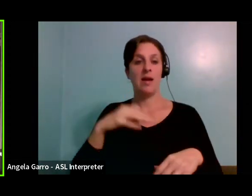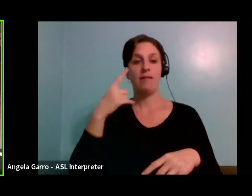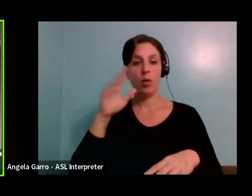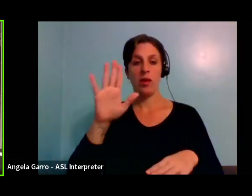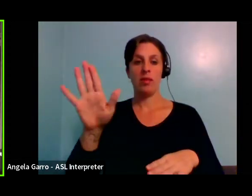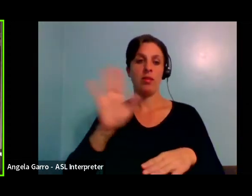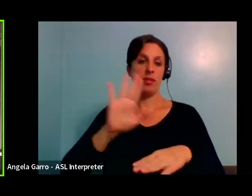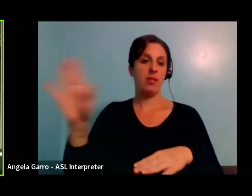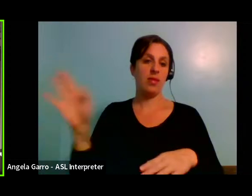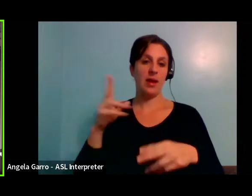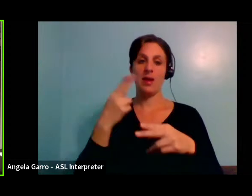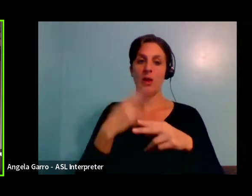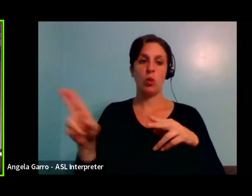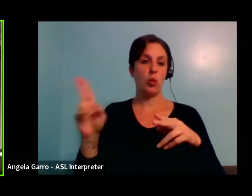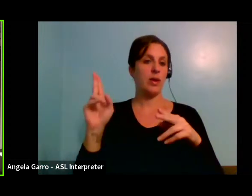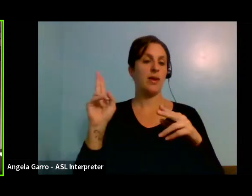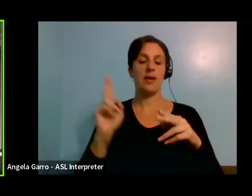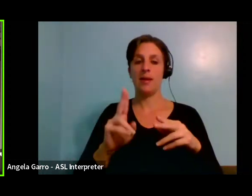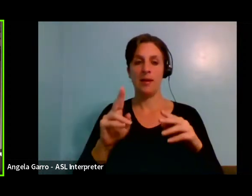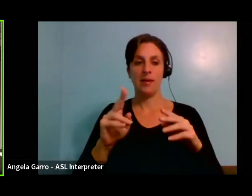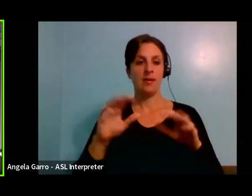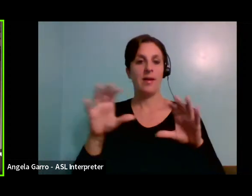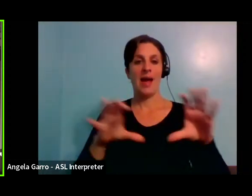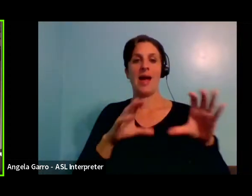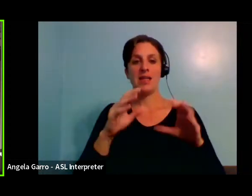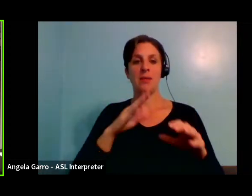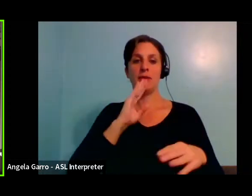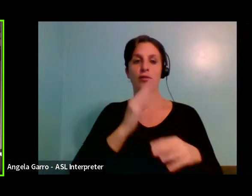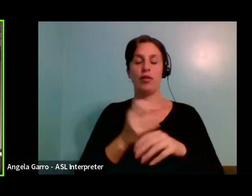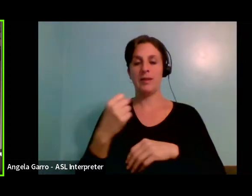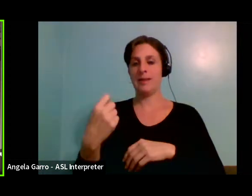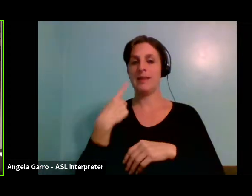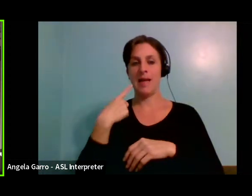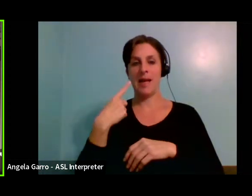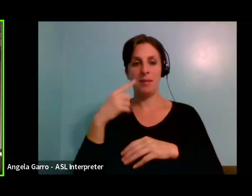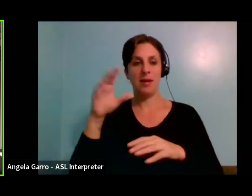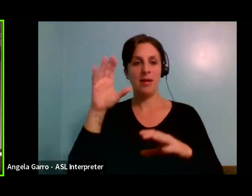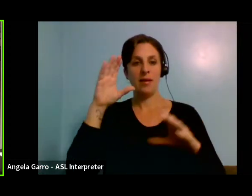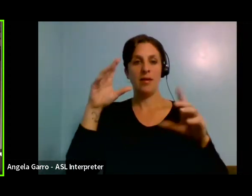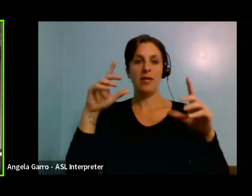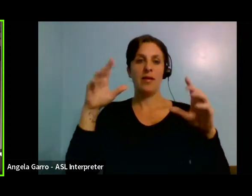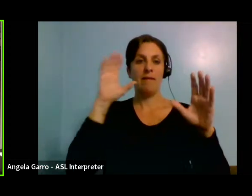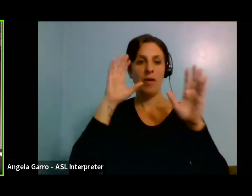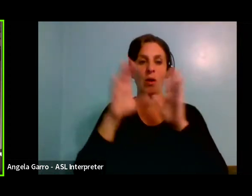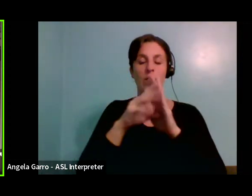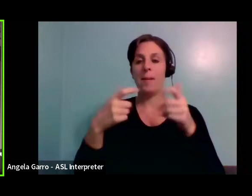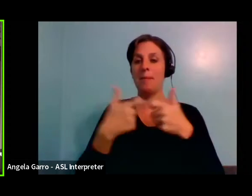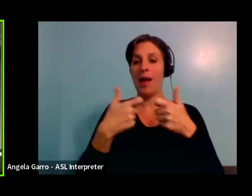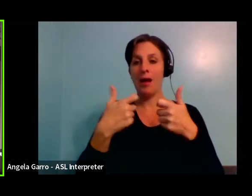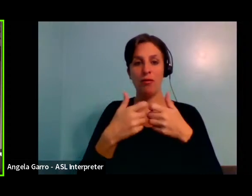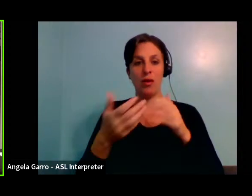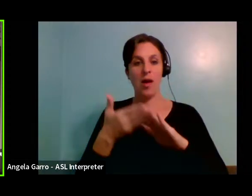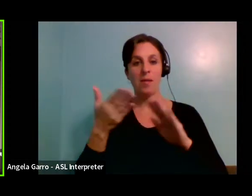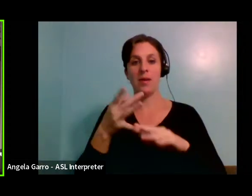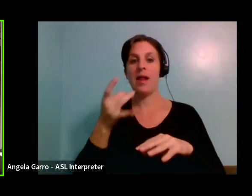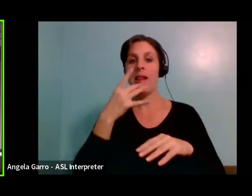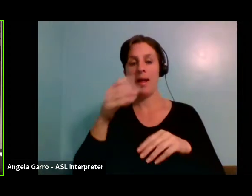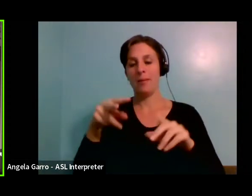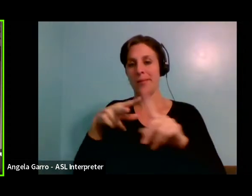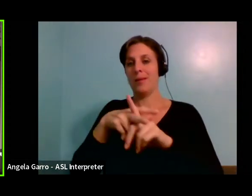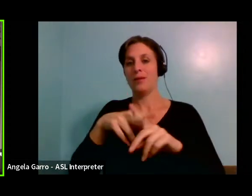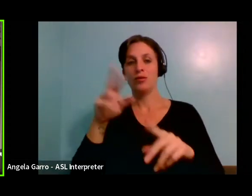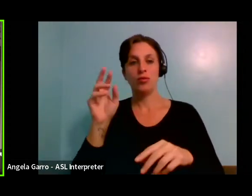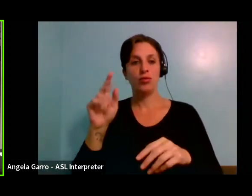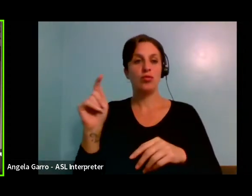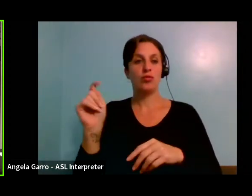action. My daughter sent me a photo of a battery operated light that was plugged into the restroom. So I just want to say that